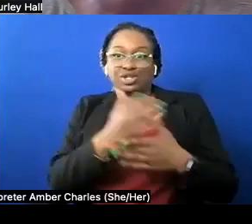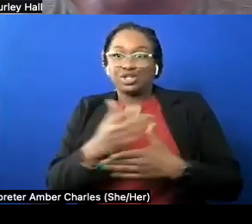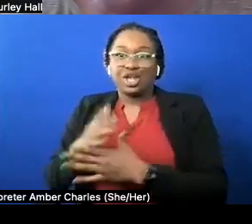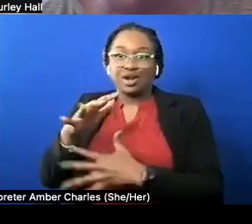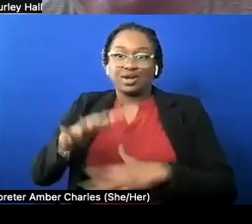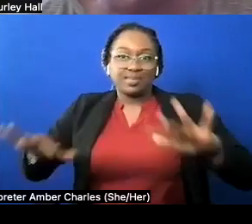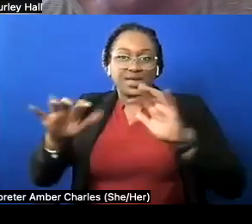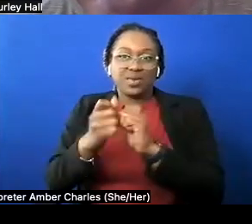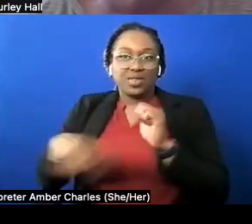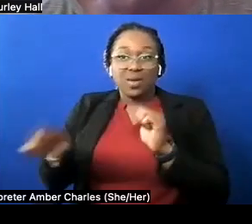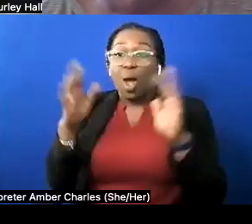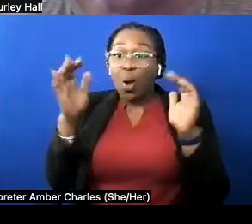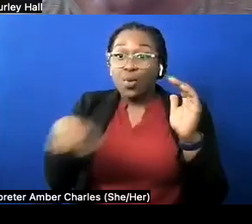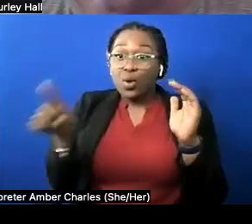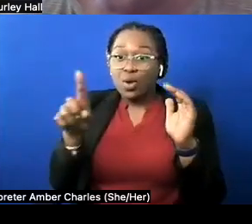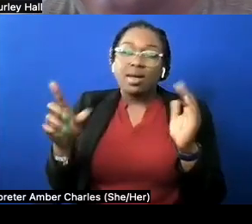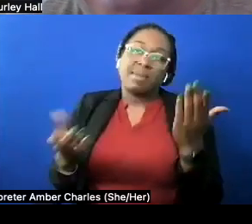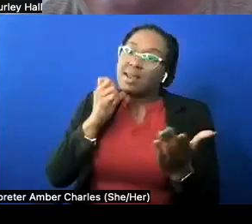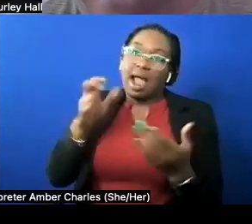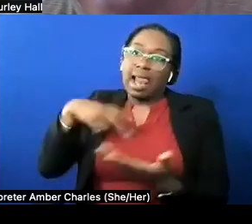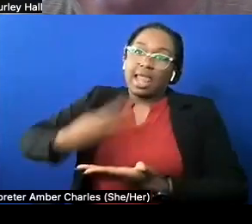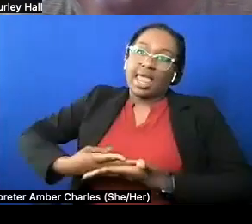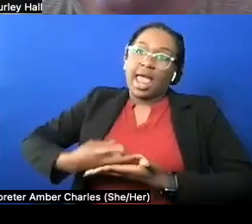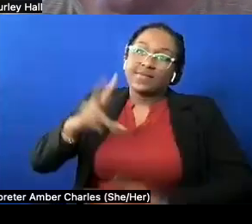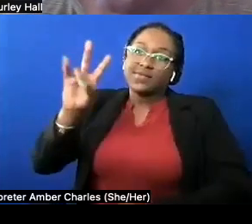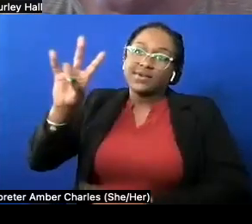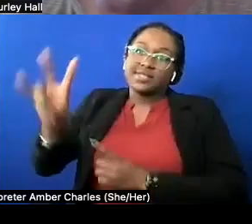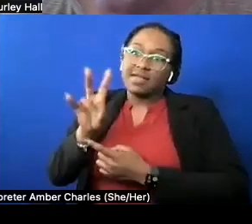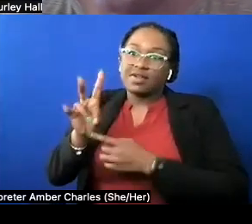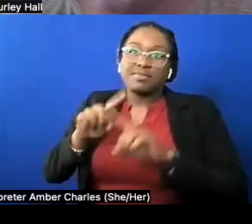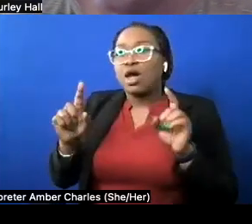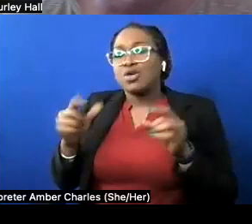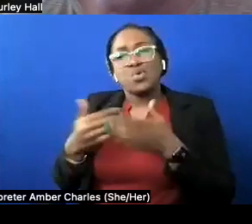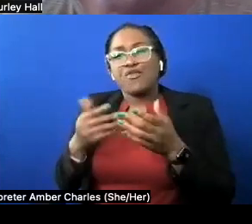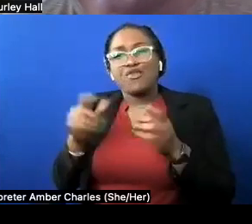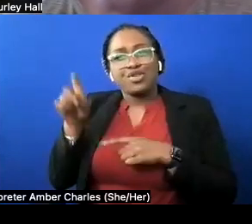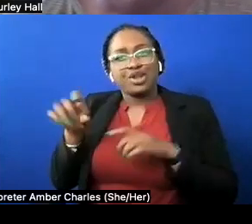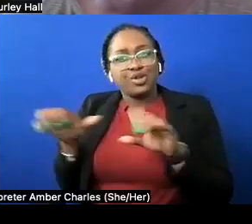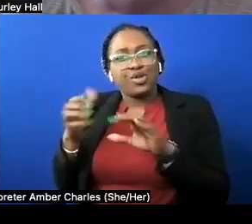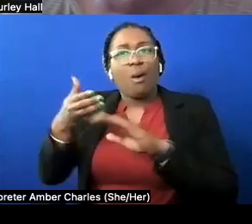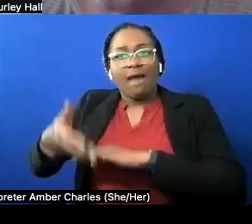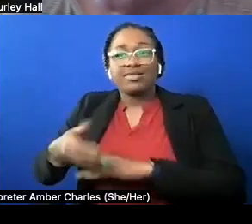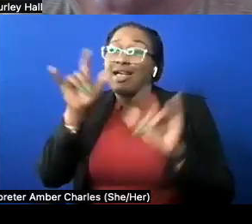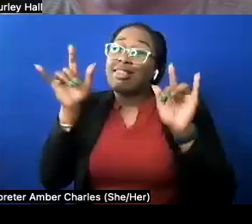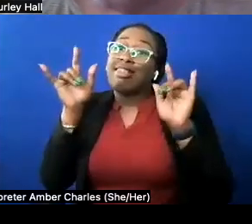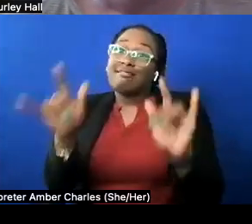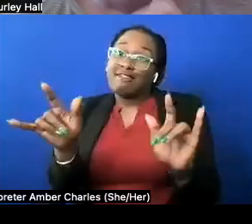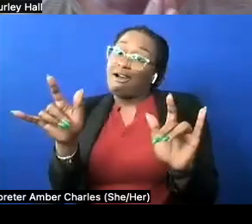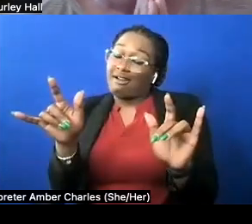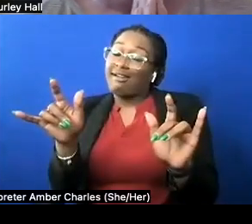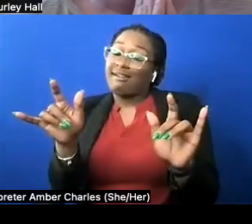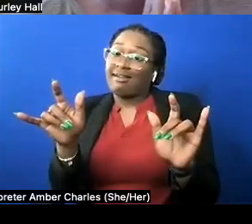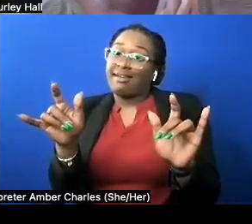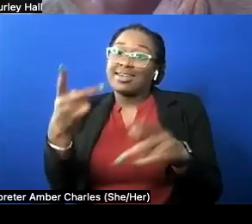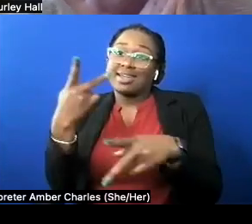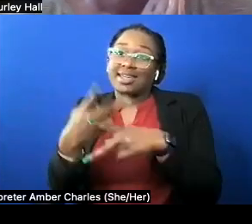hope y'all do the same, not the lie down for 7 hours, but just like do what you need to do after this. I love y'all, and y'all keep setting